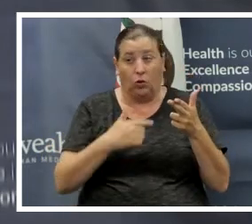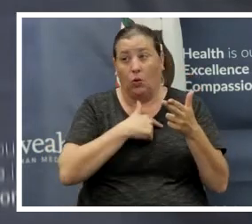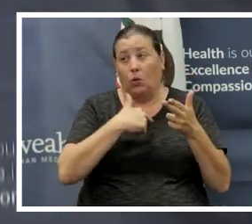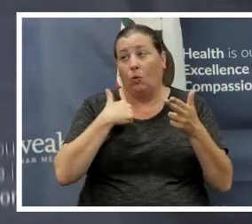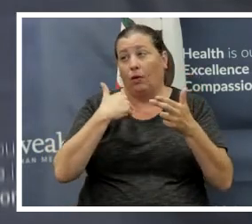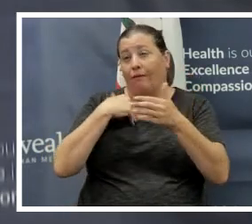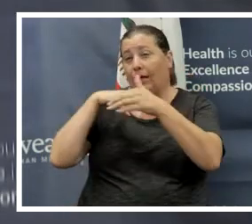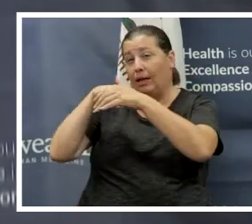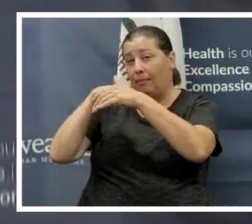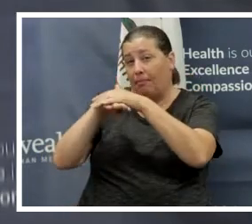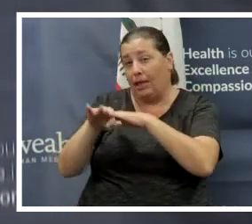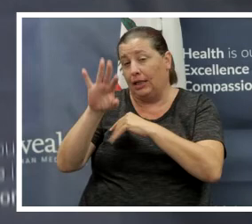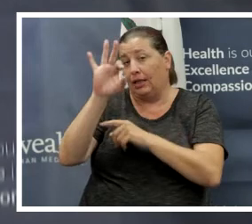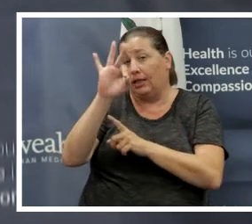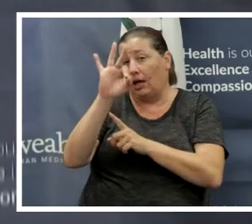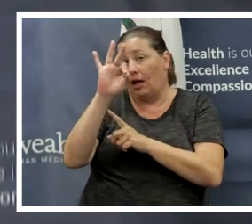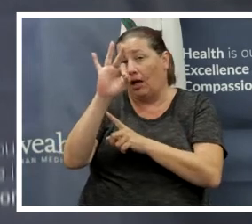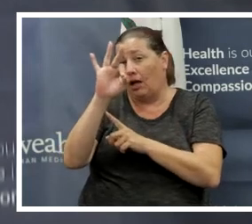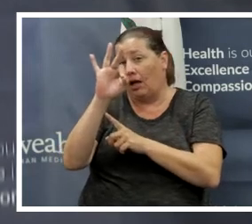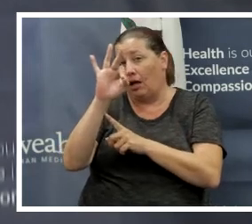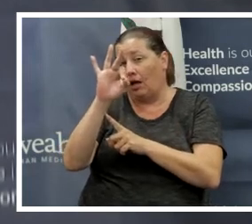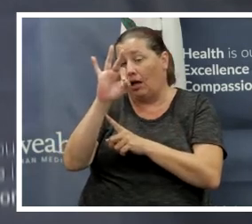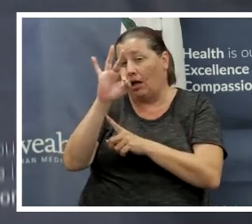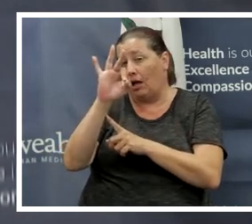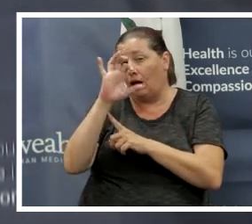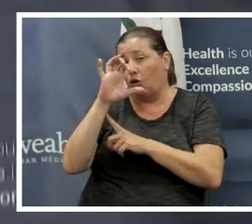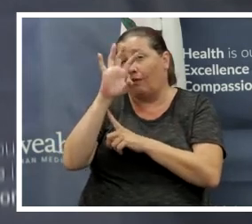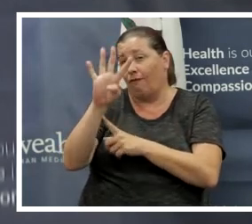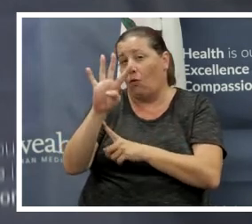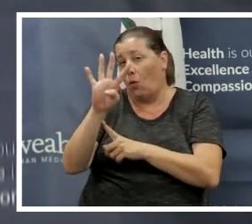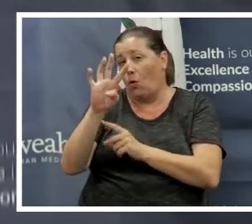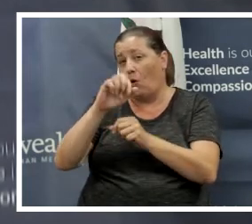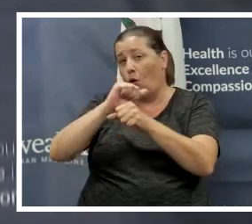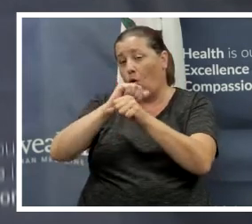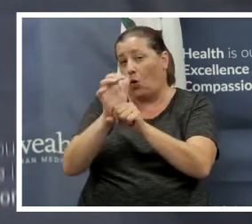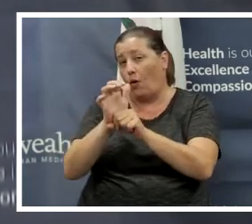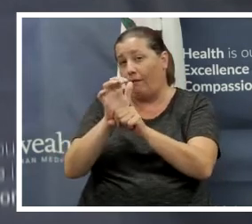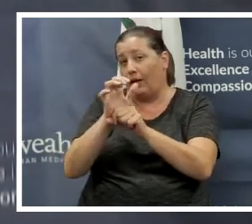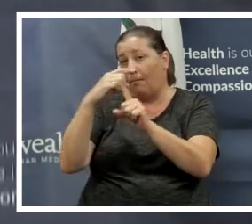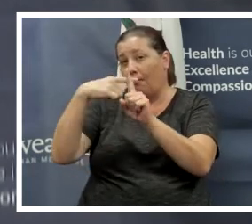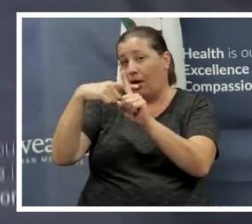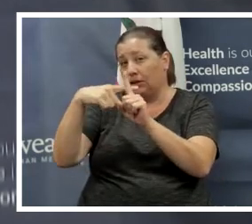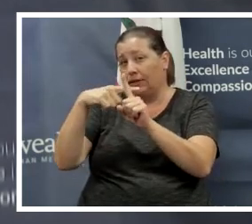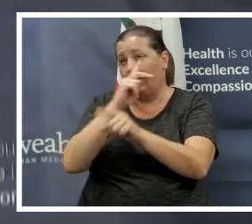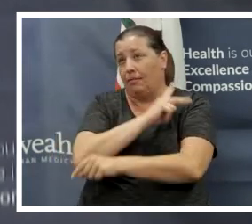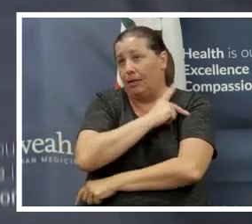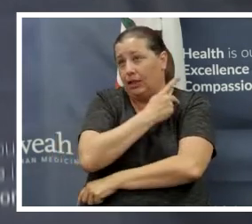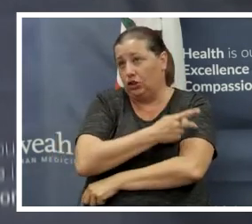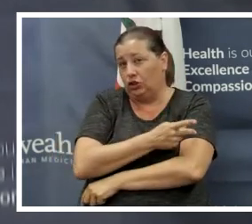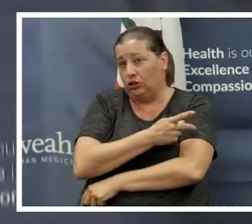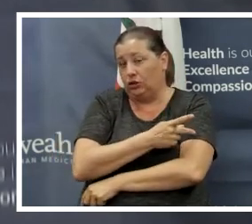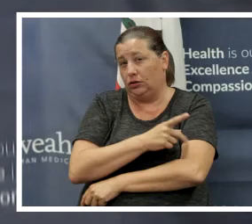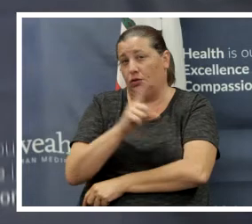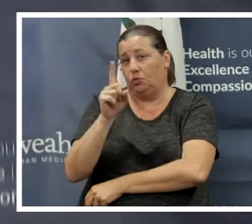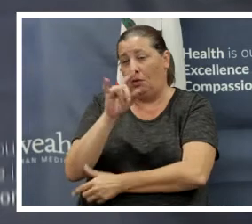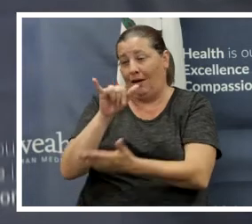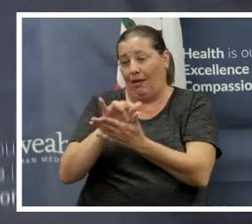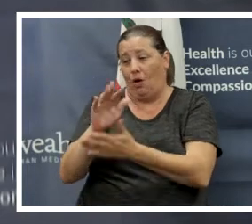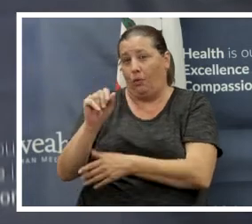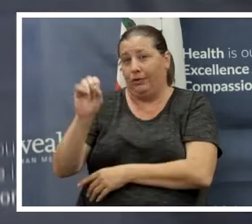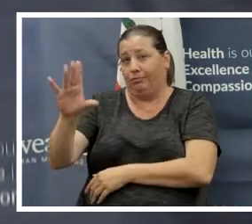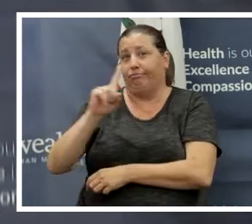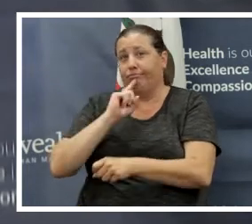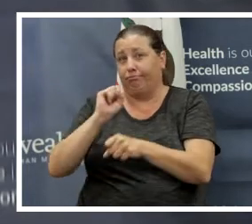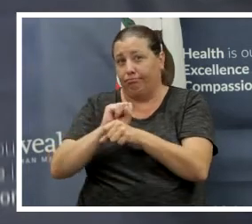admitted 904 COVID-positive patients, where that was, again, their primary diagnosis. That